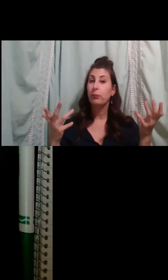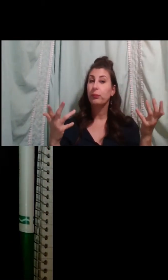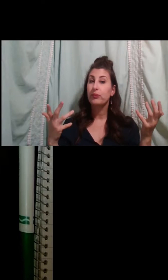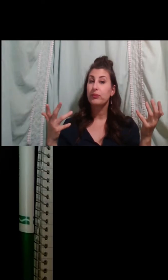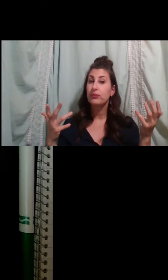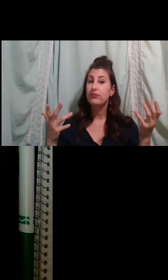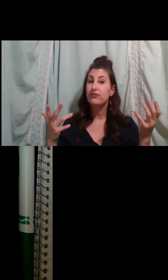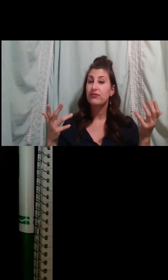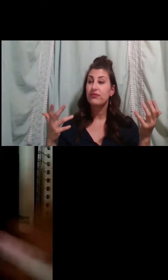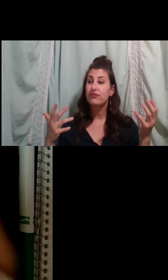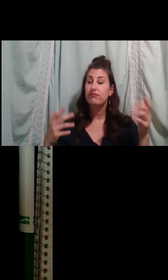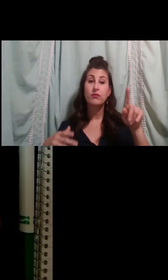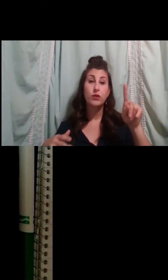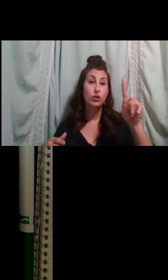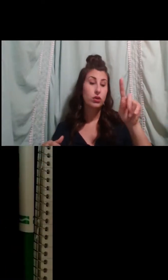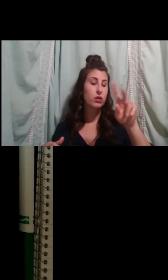4